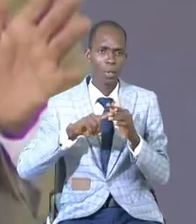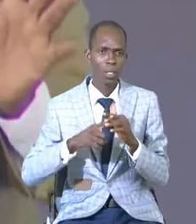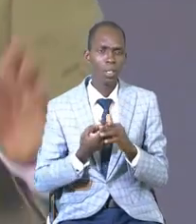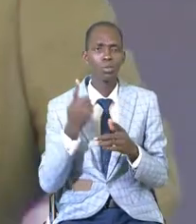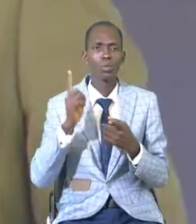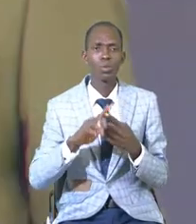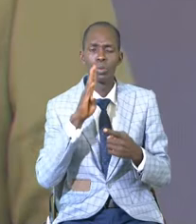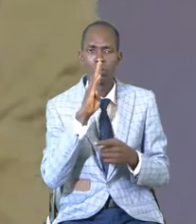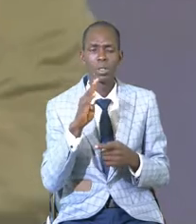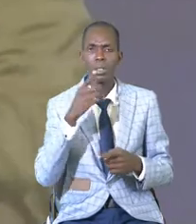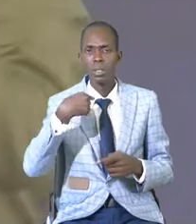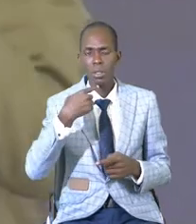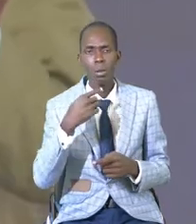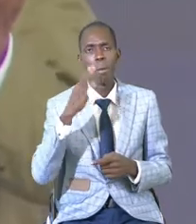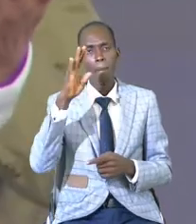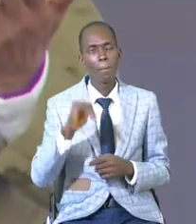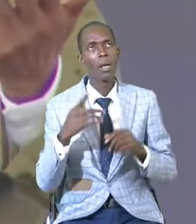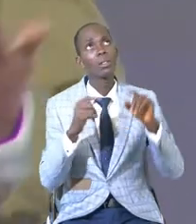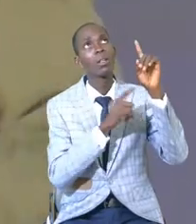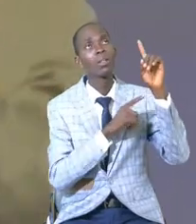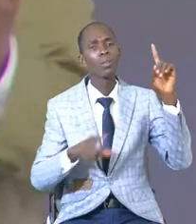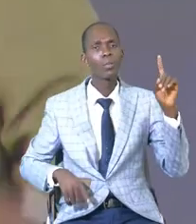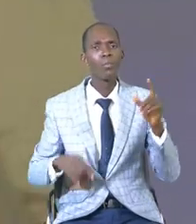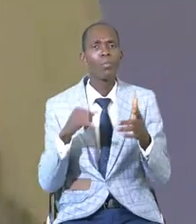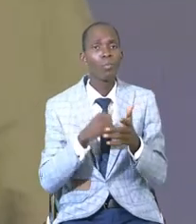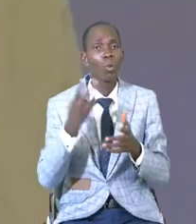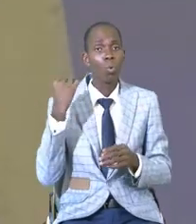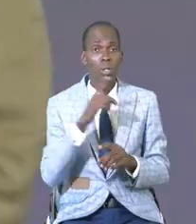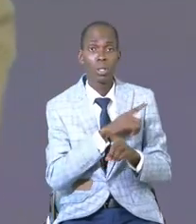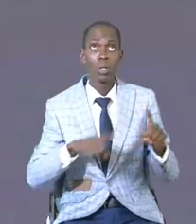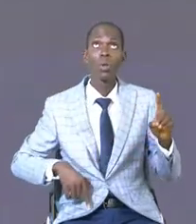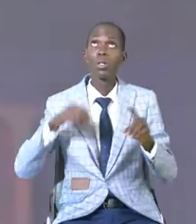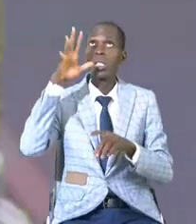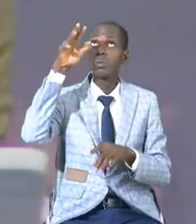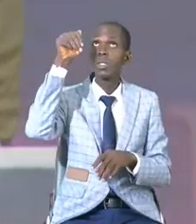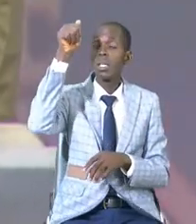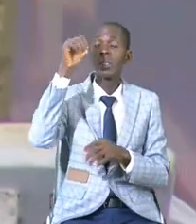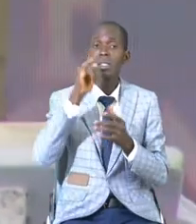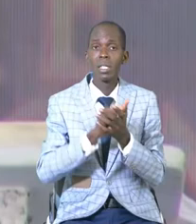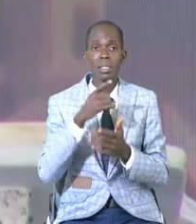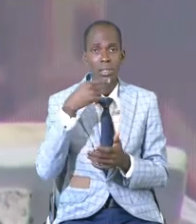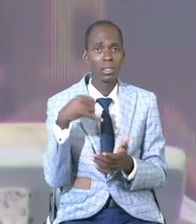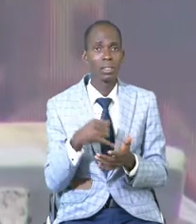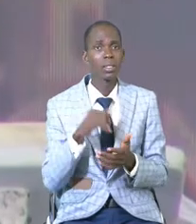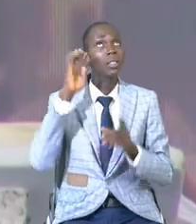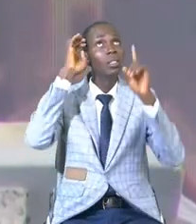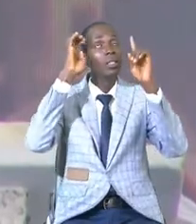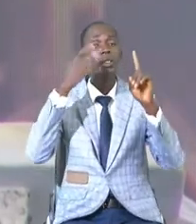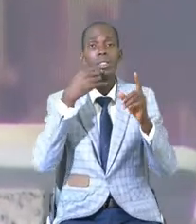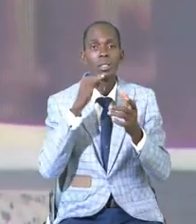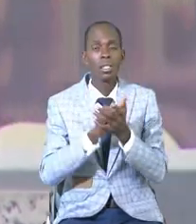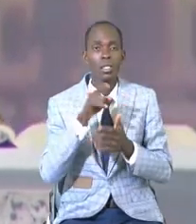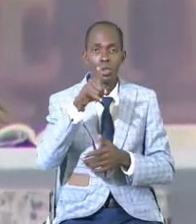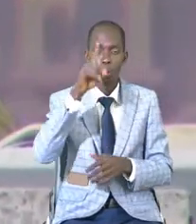spoken by the Lord? It was the Lord himself that spoke about that. He told Nicodemus, ye must be born